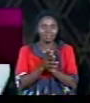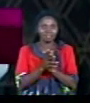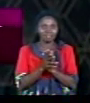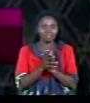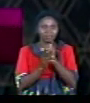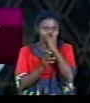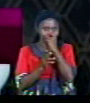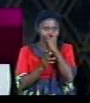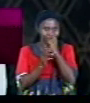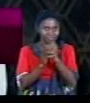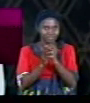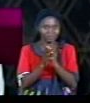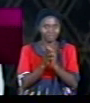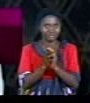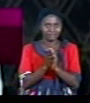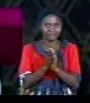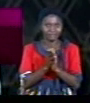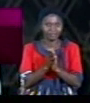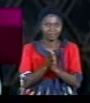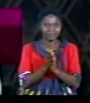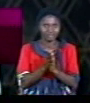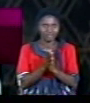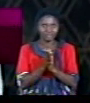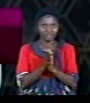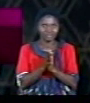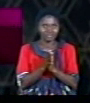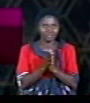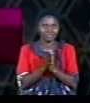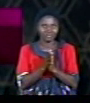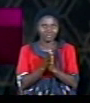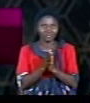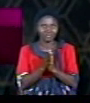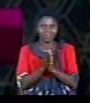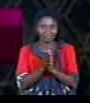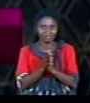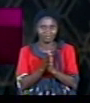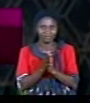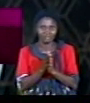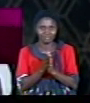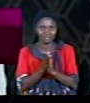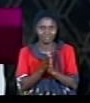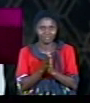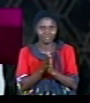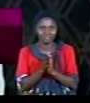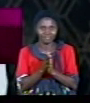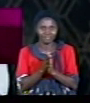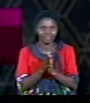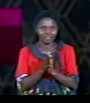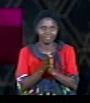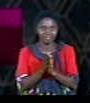that they will do all necessary things there. It is where with the baby, it's where we fire.